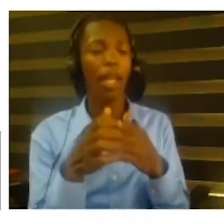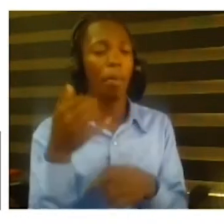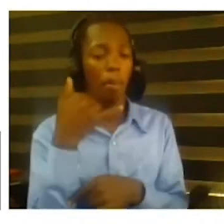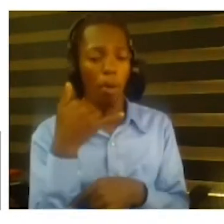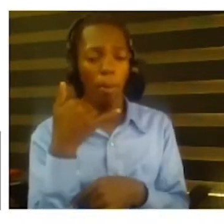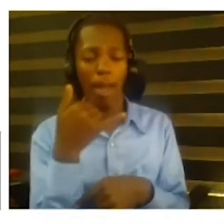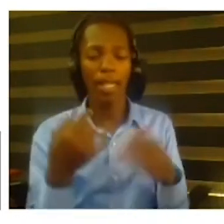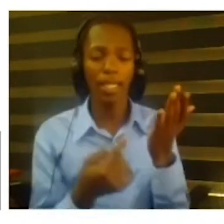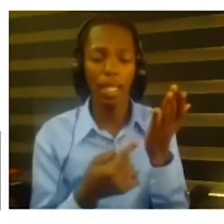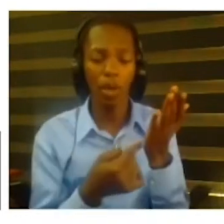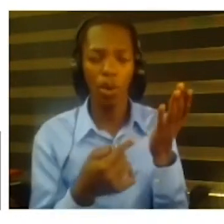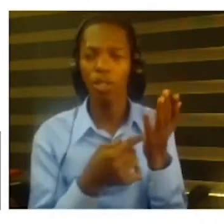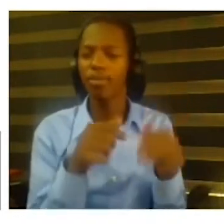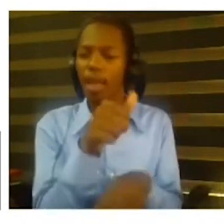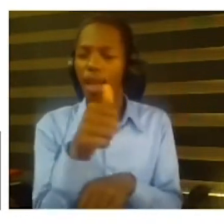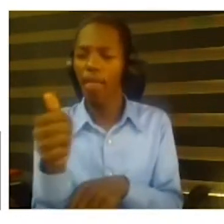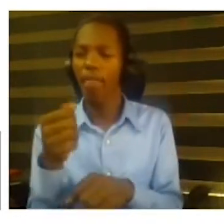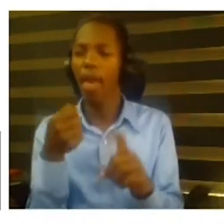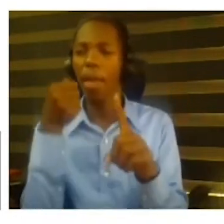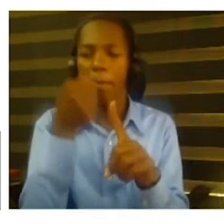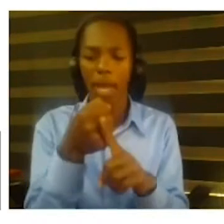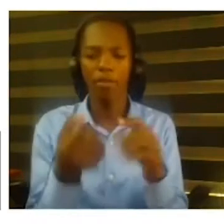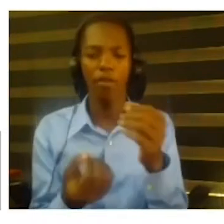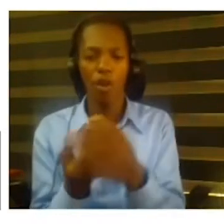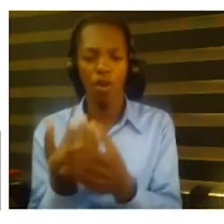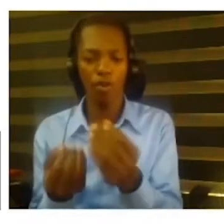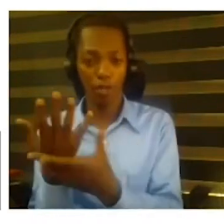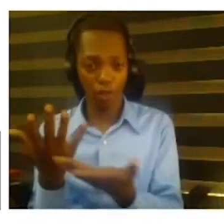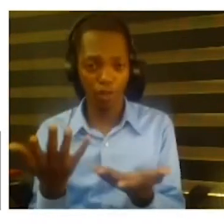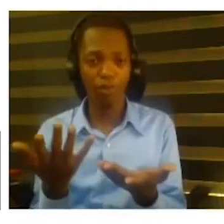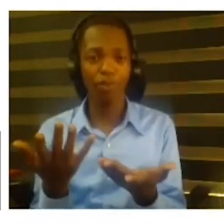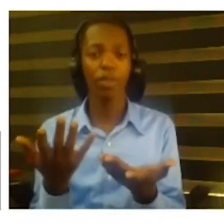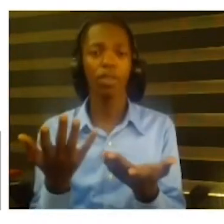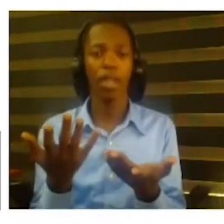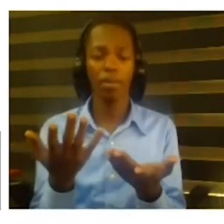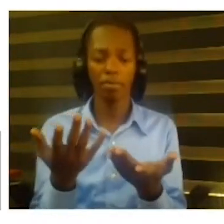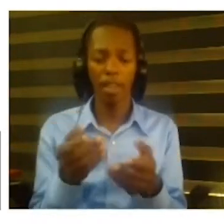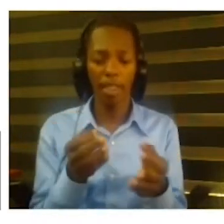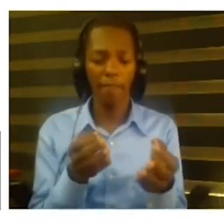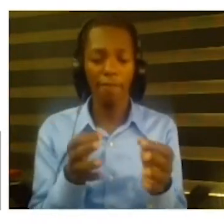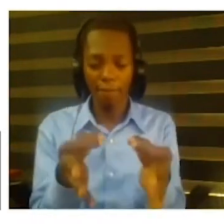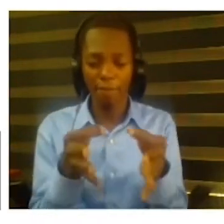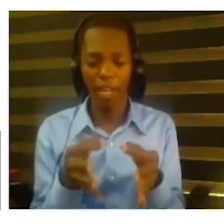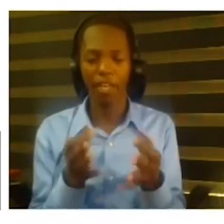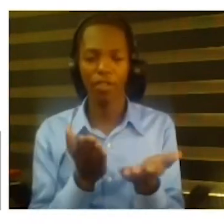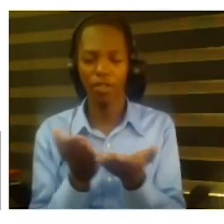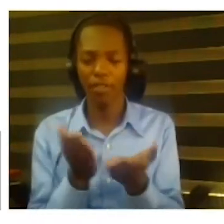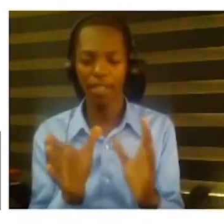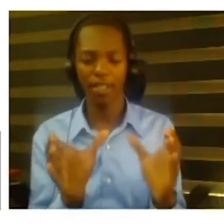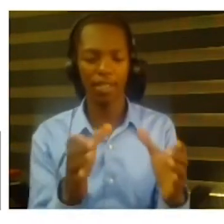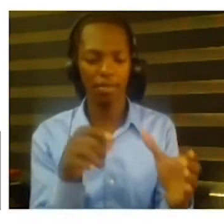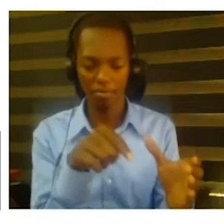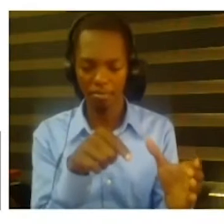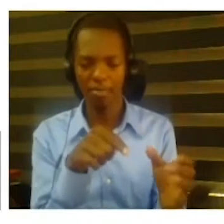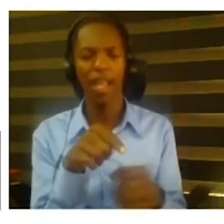and other impactful innovations, especially in the financial services sector. We are